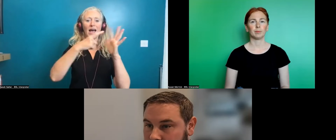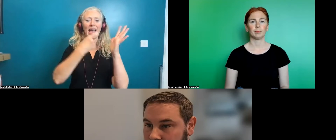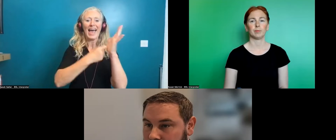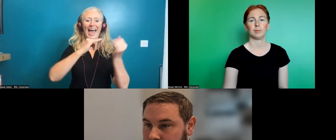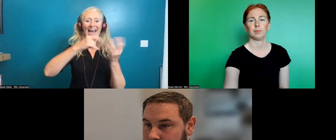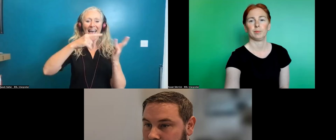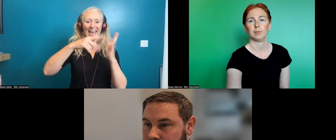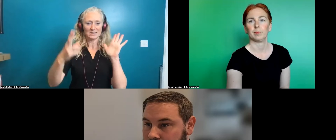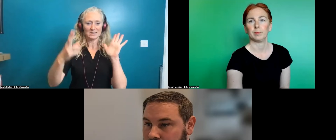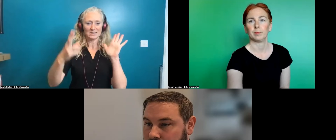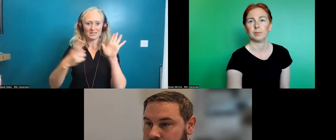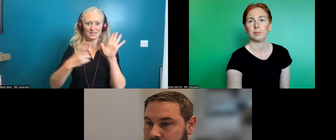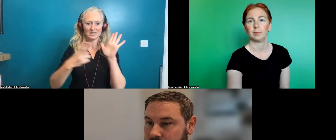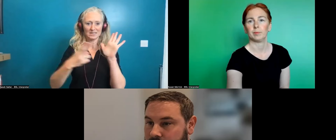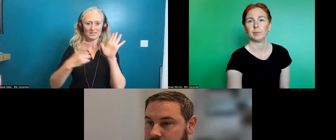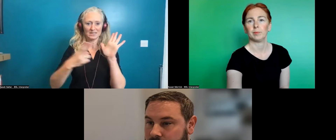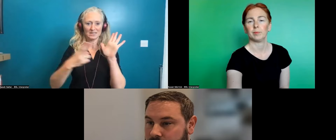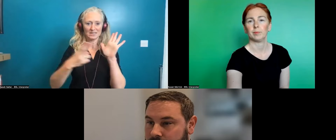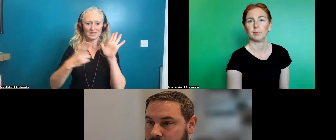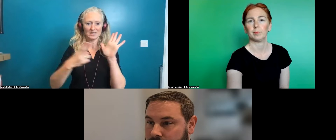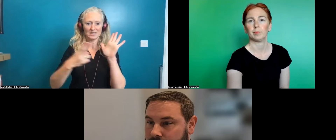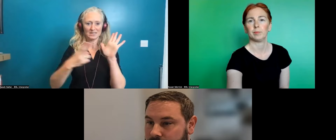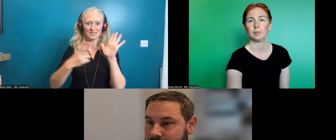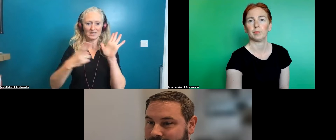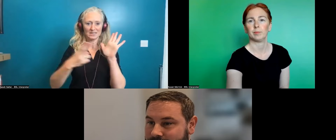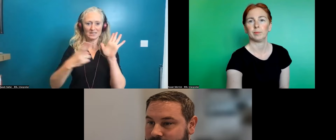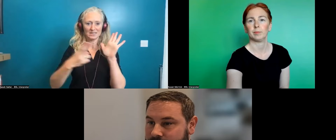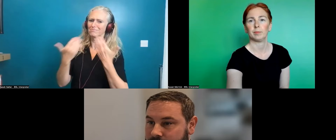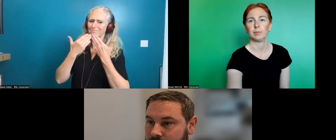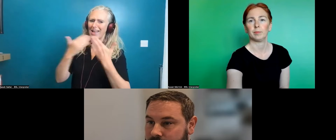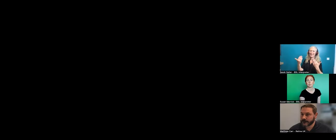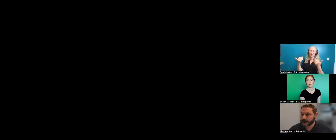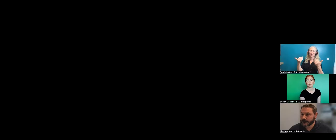Thank you, Matt, and welcome all of you this evening.